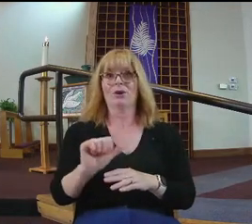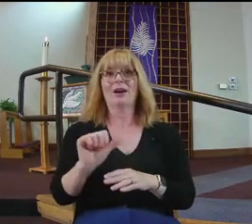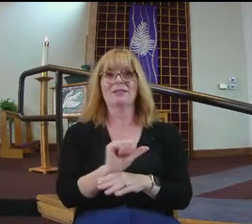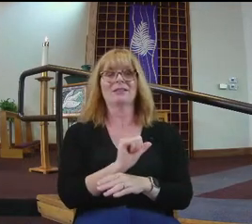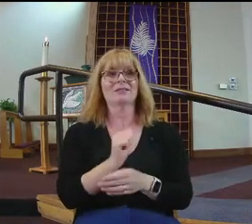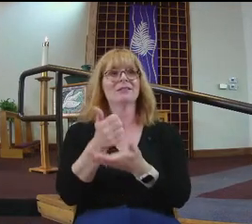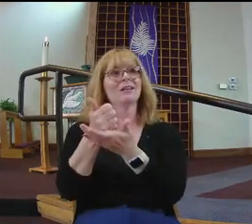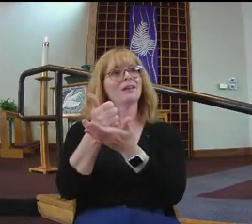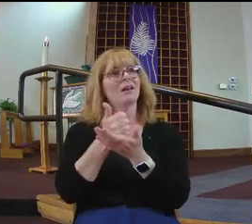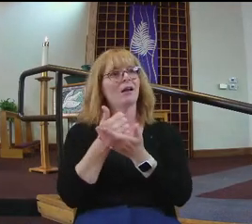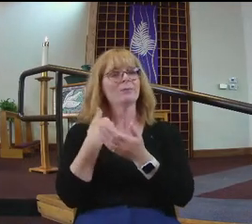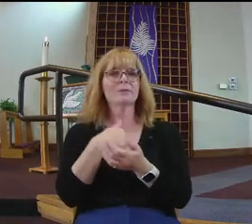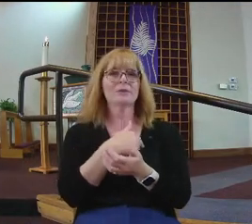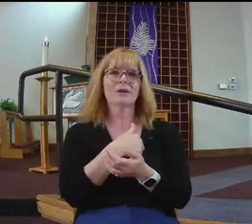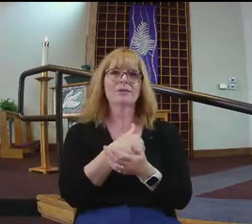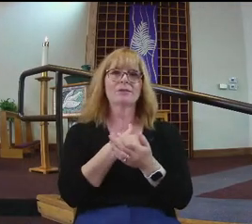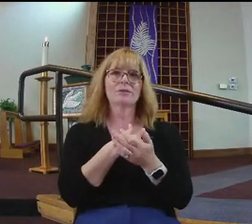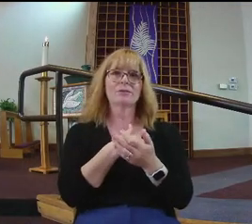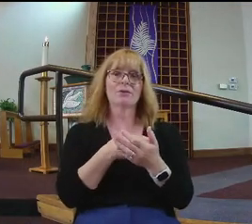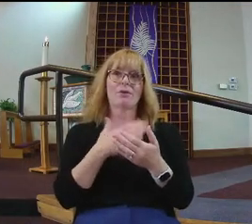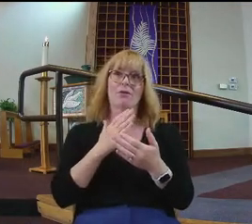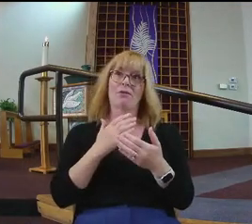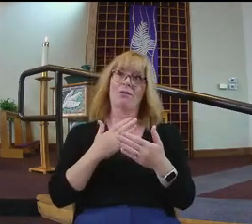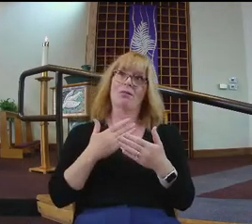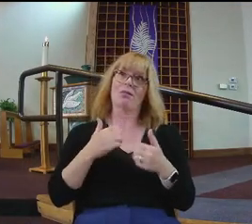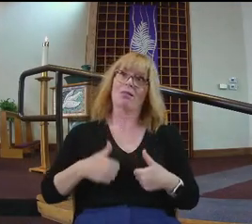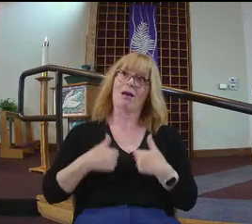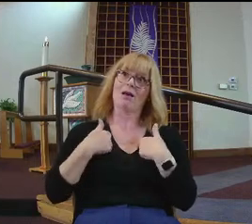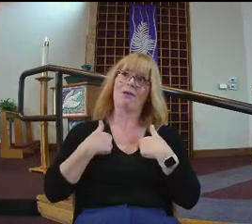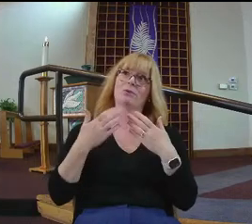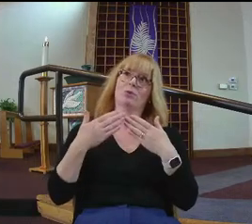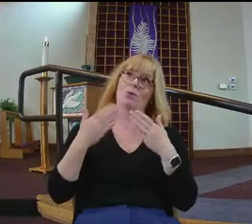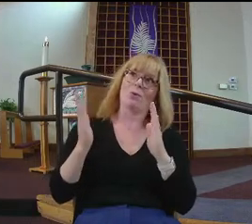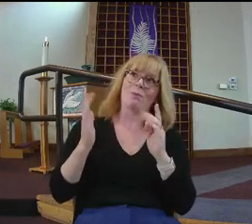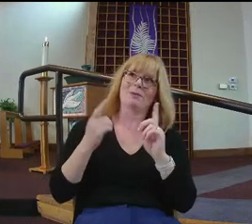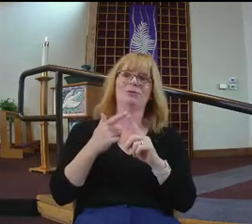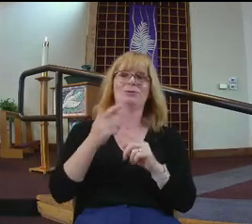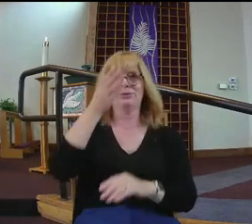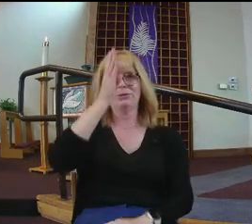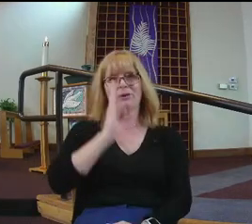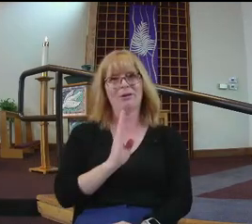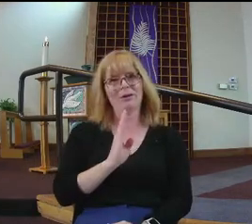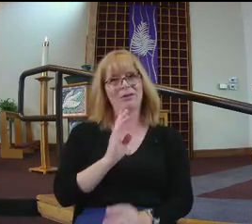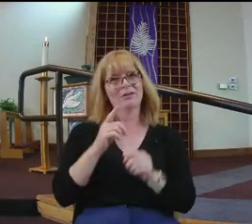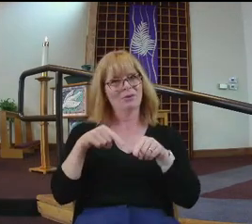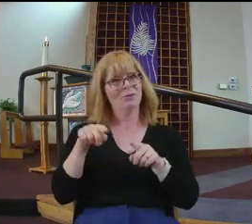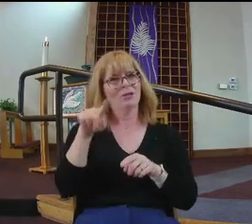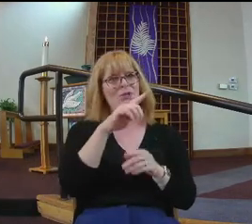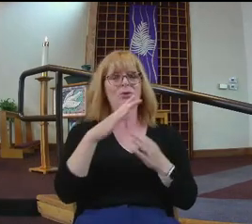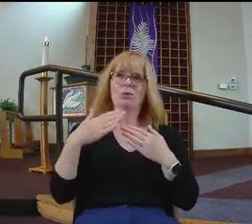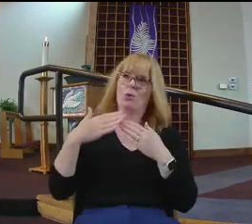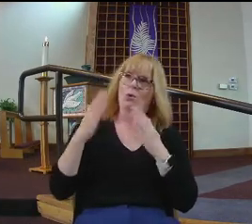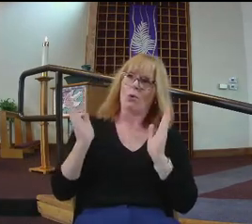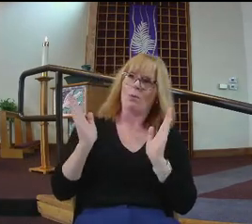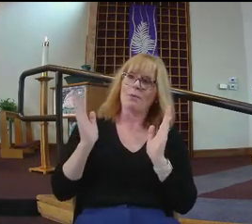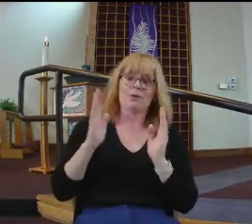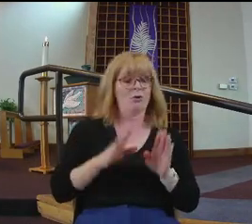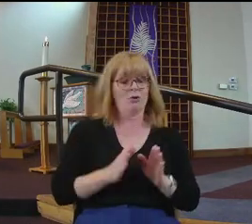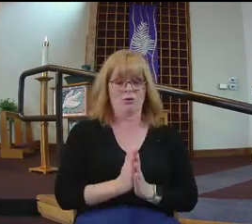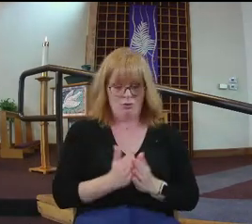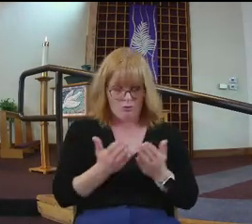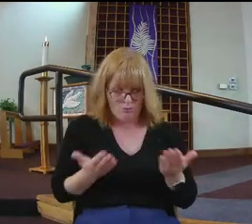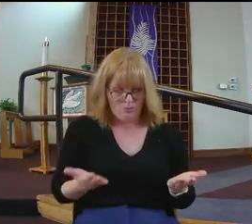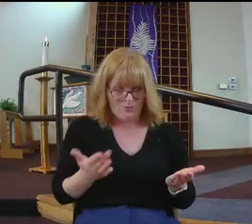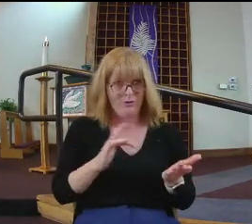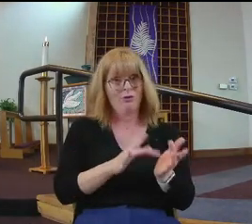helps us open our lives to God. You see, when you actually open your Bible and begin reading